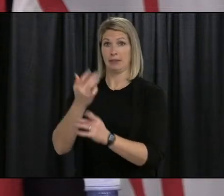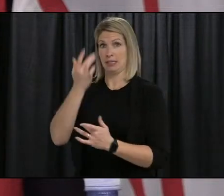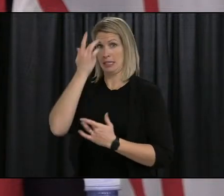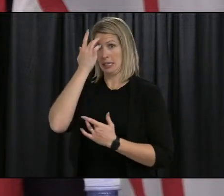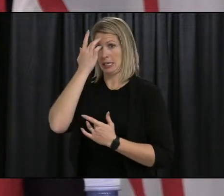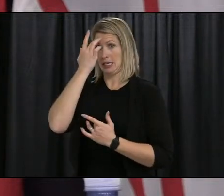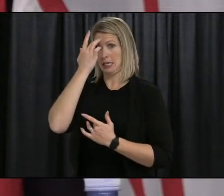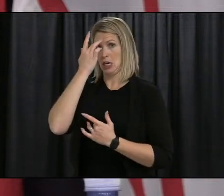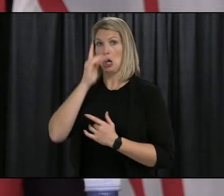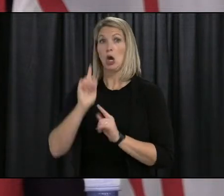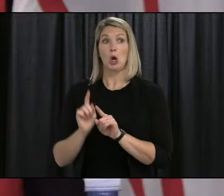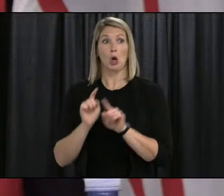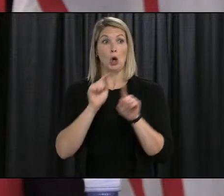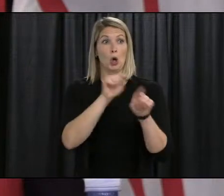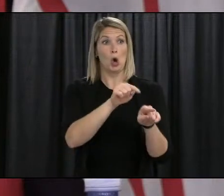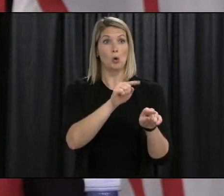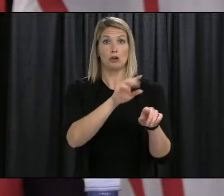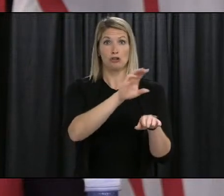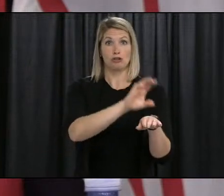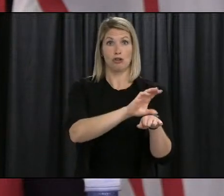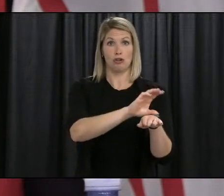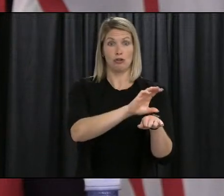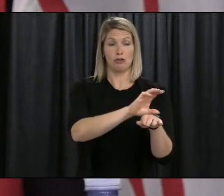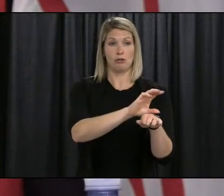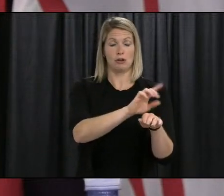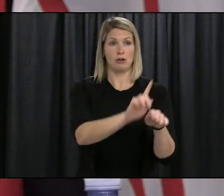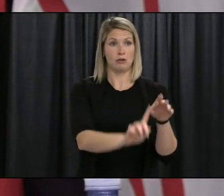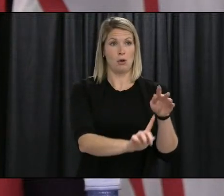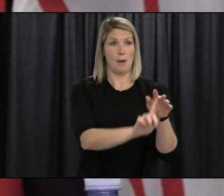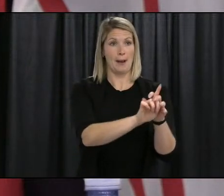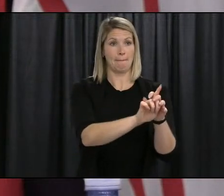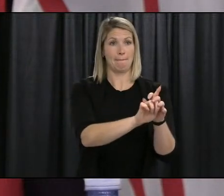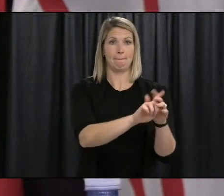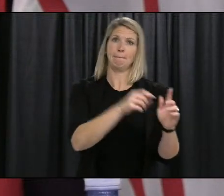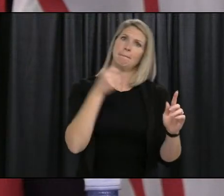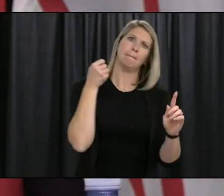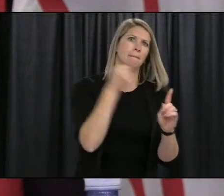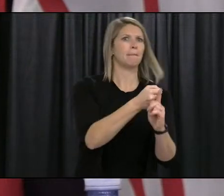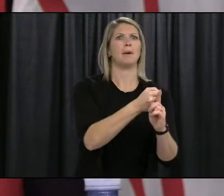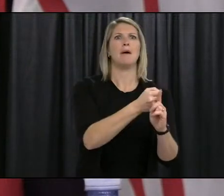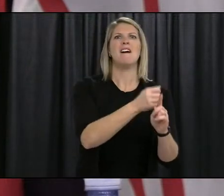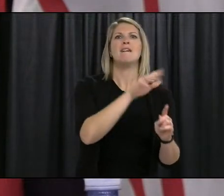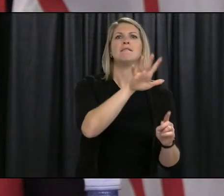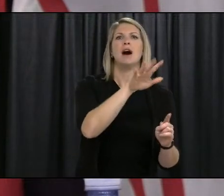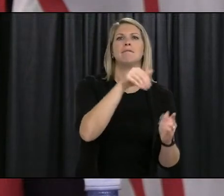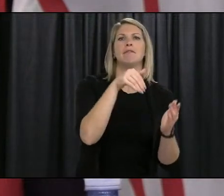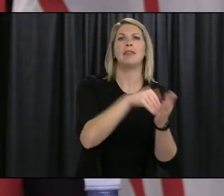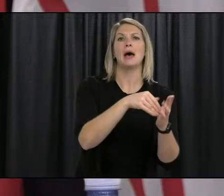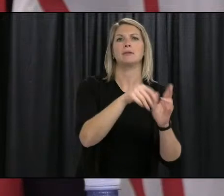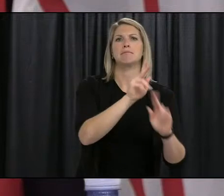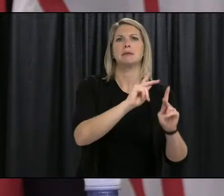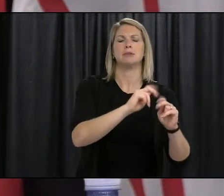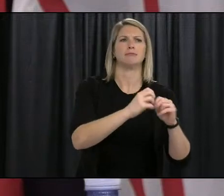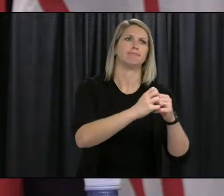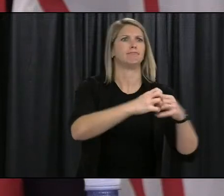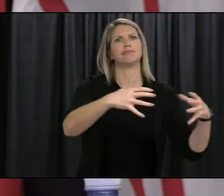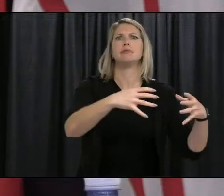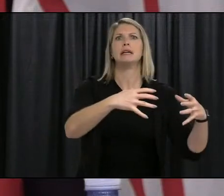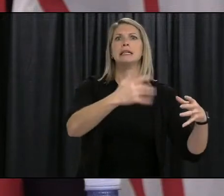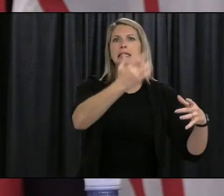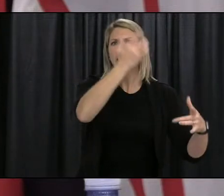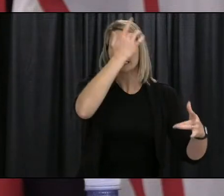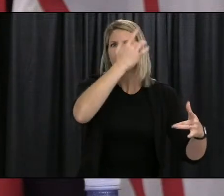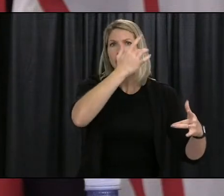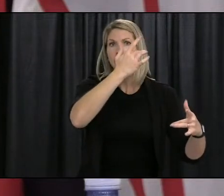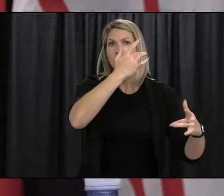a church gathering. We have had our own smaller version of this in St. John's earlier on.